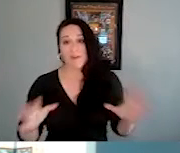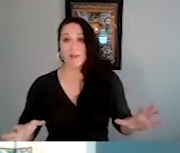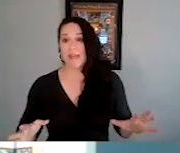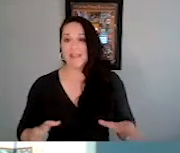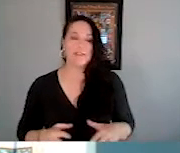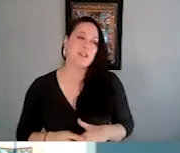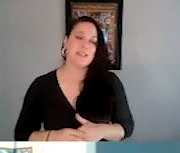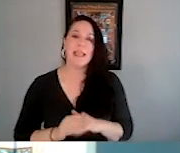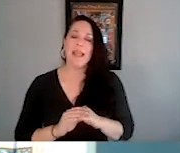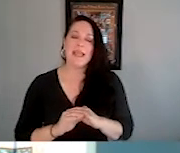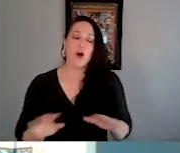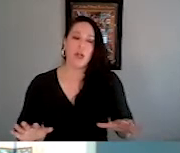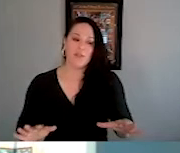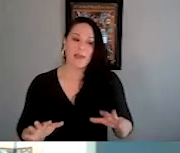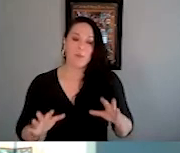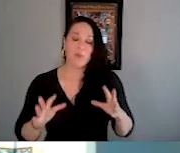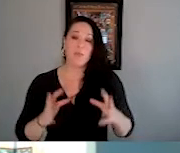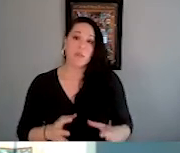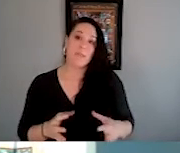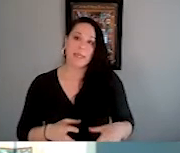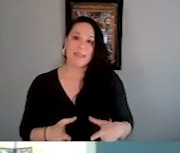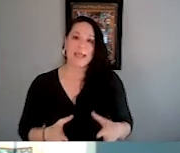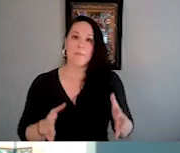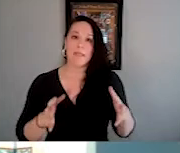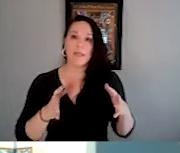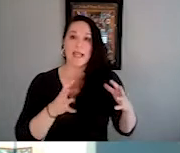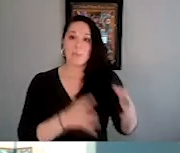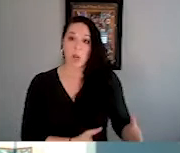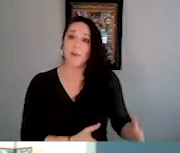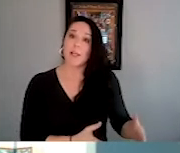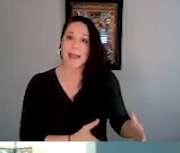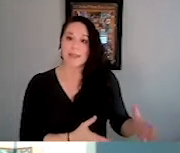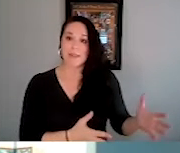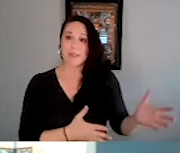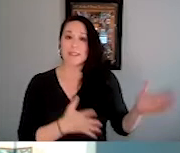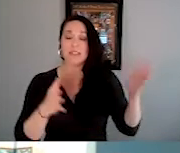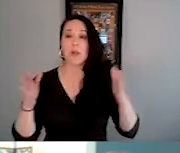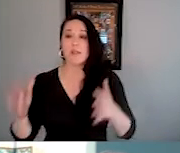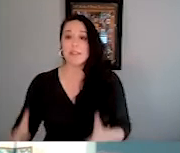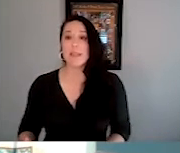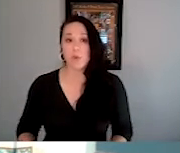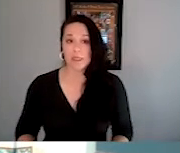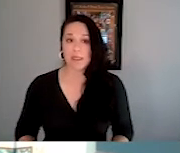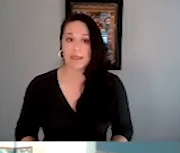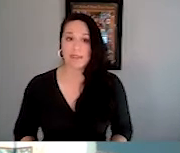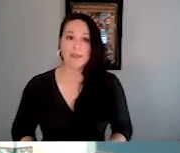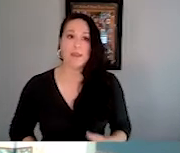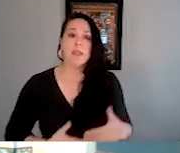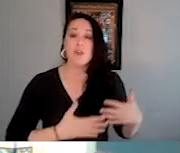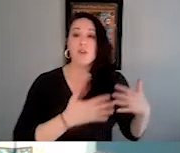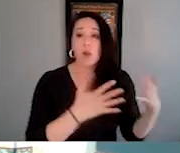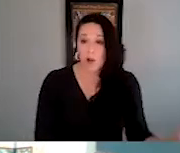understand we have funder regulations and all of that, but we can really make this happen as part of our capacity piece and as part of the data we're already